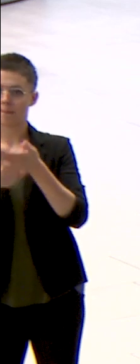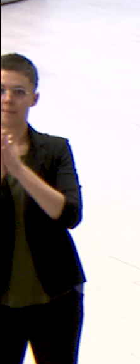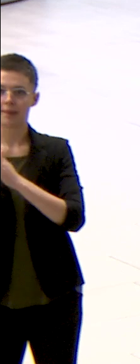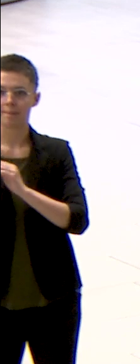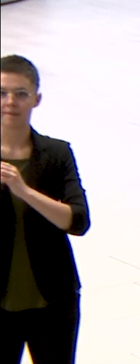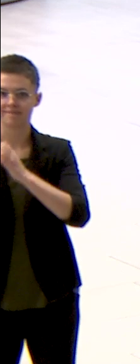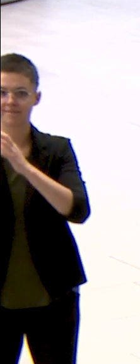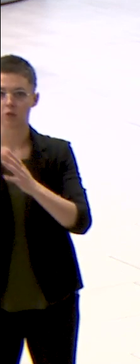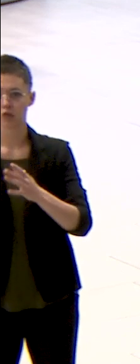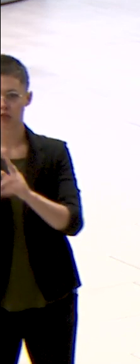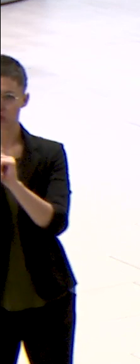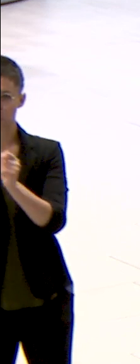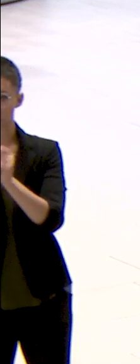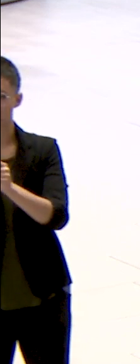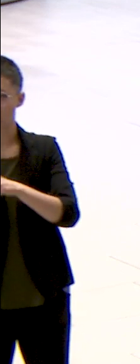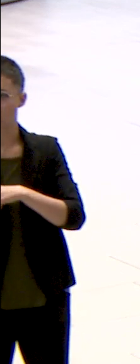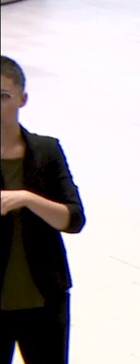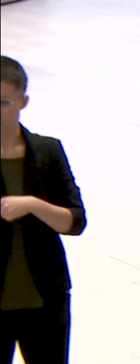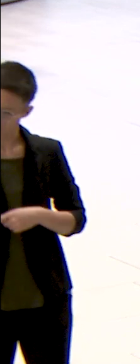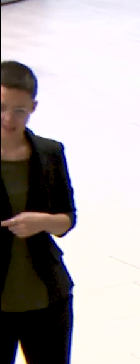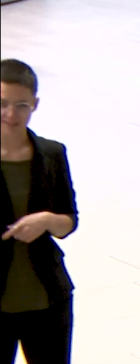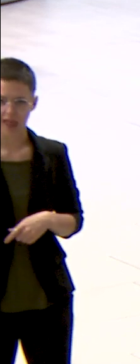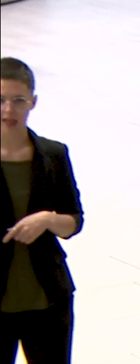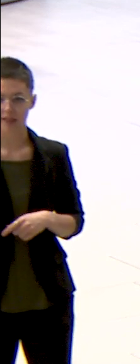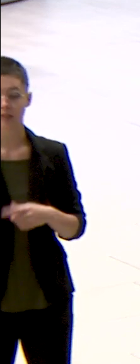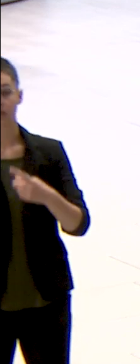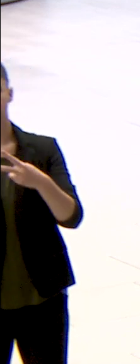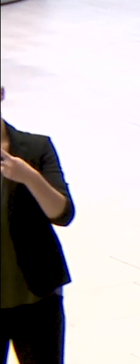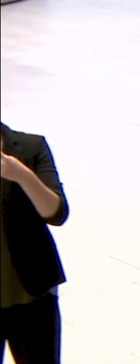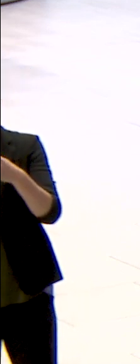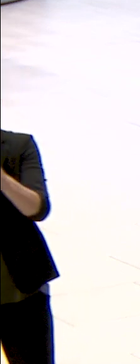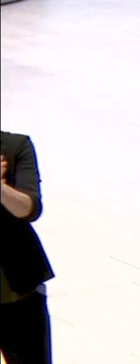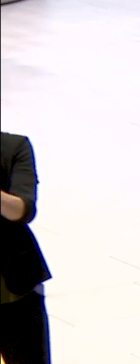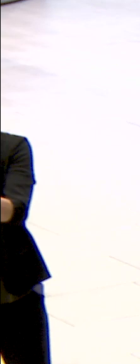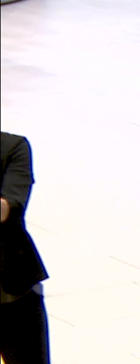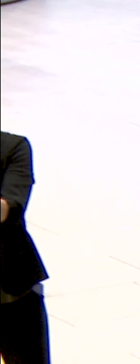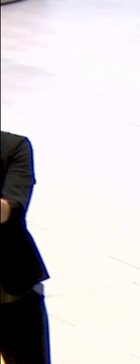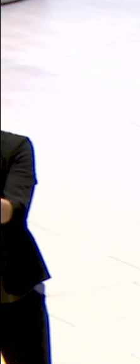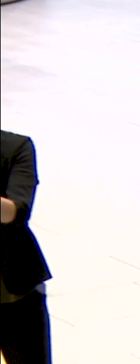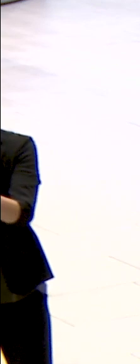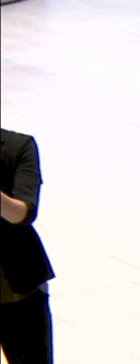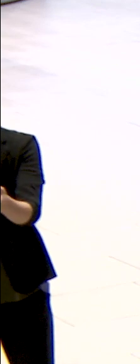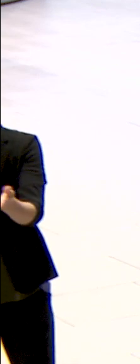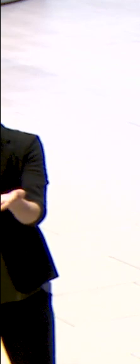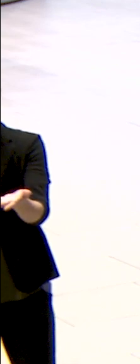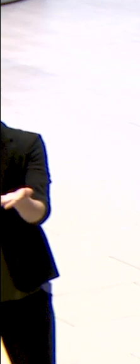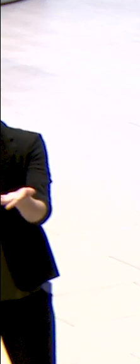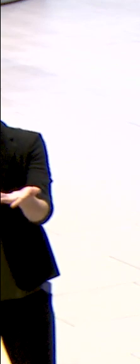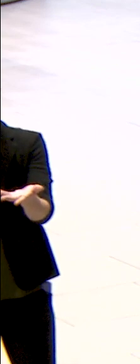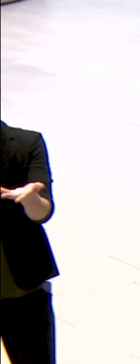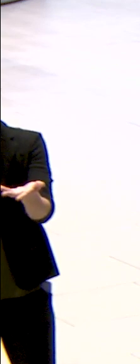track co-chair this year because of that problem. So number one, participate, right? So, and I think rather